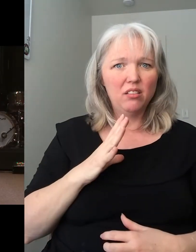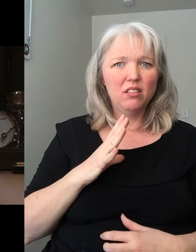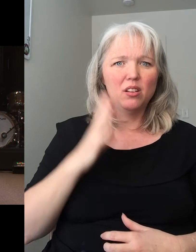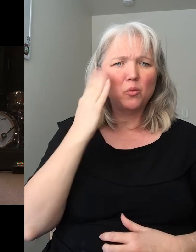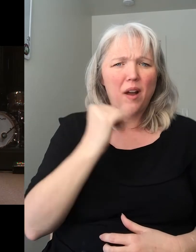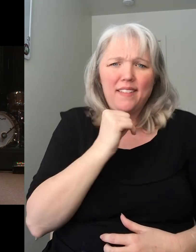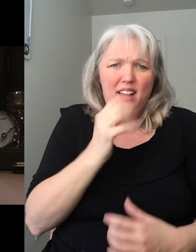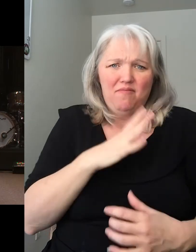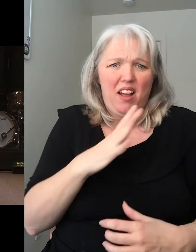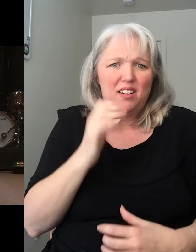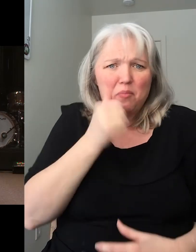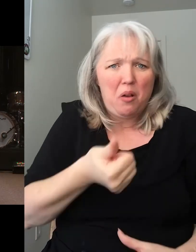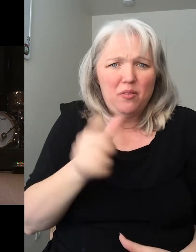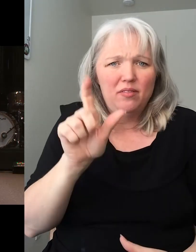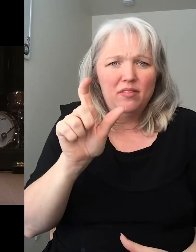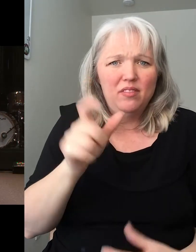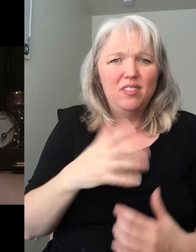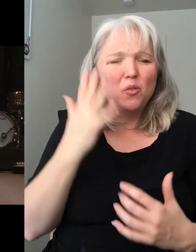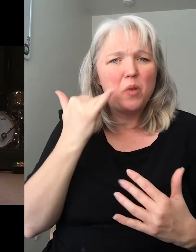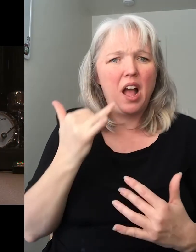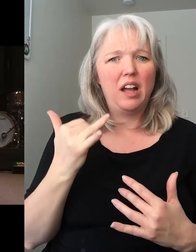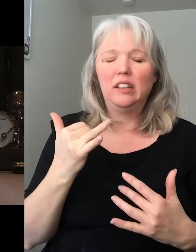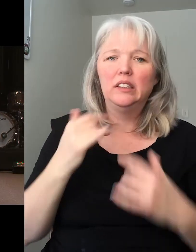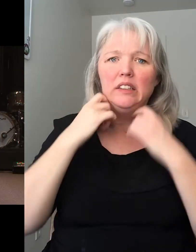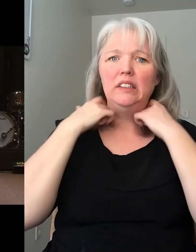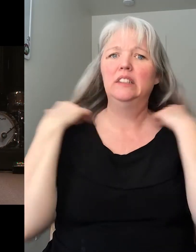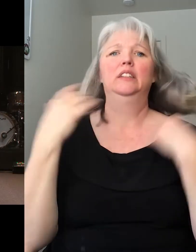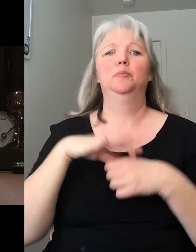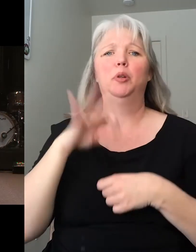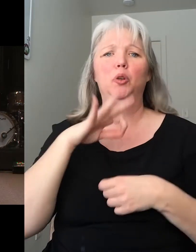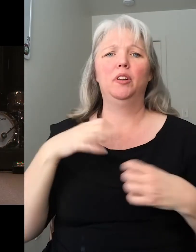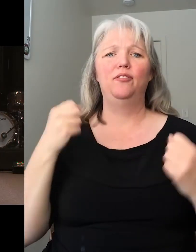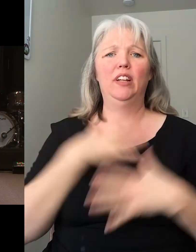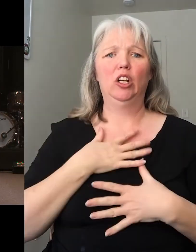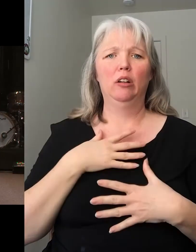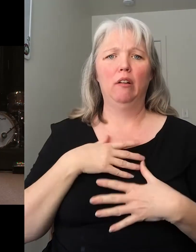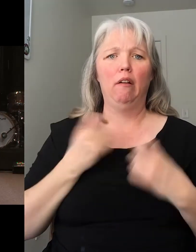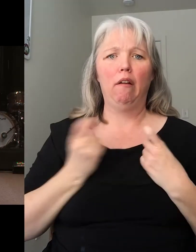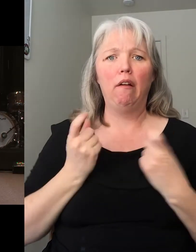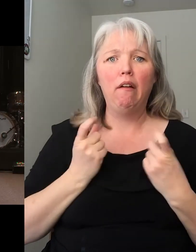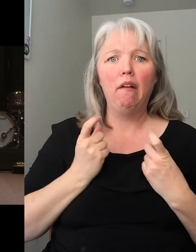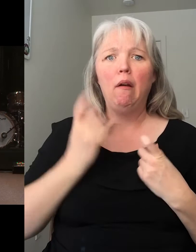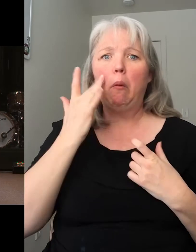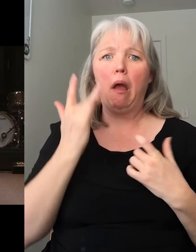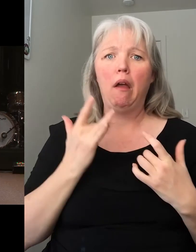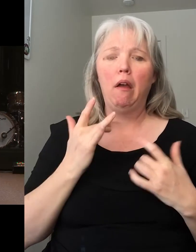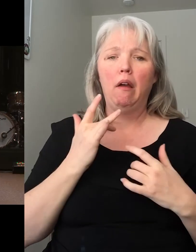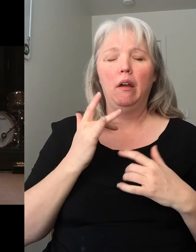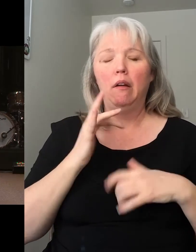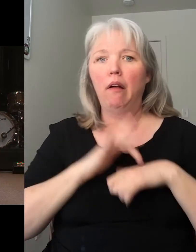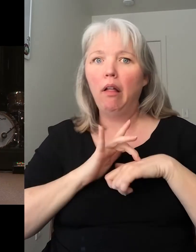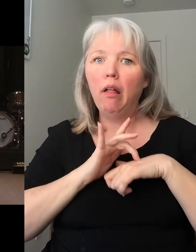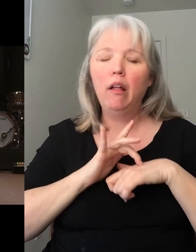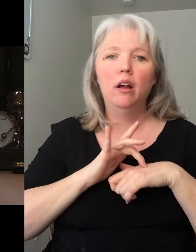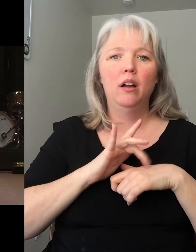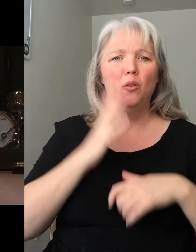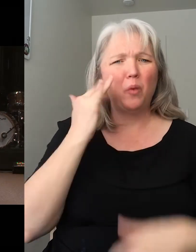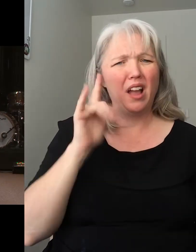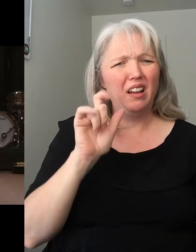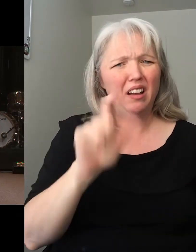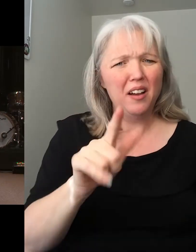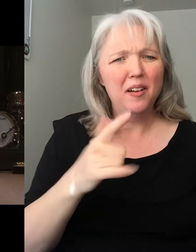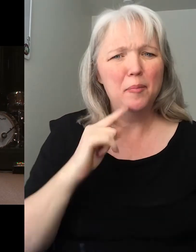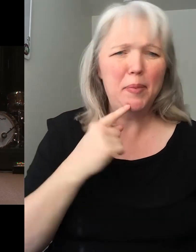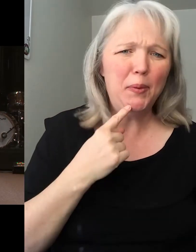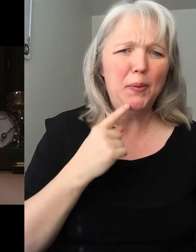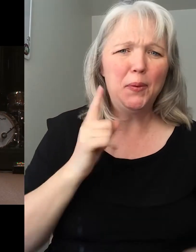yesterday, what makes you think you won't be okay tomorrow? Why are you running in a spirit of fear? Why are you bringing things into today? Why do you have that spirit